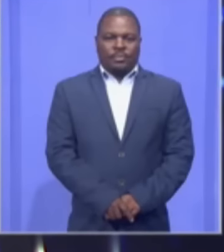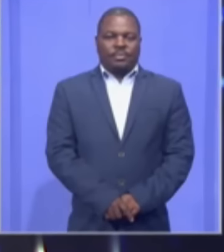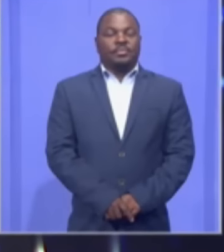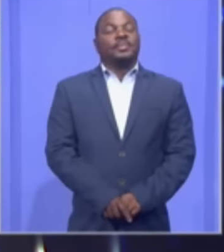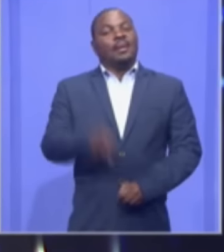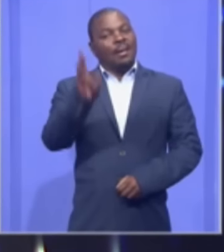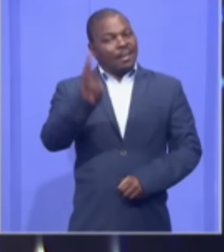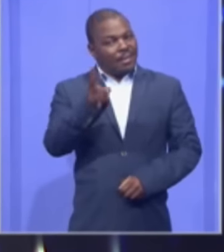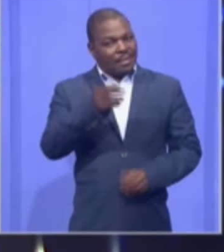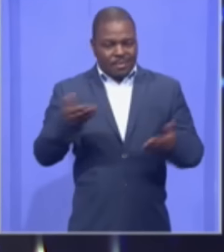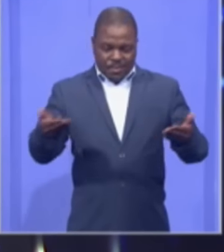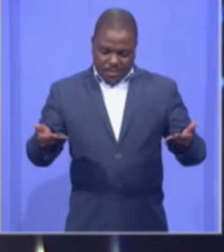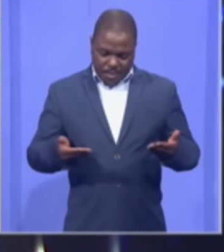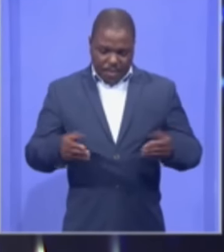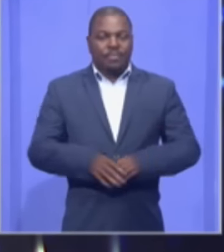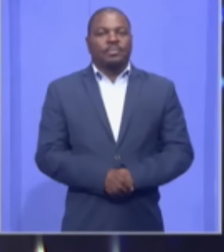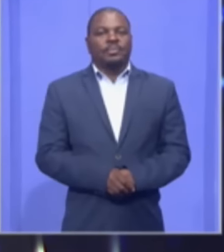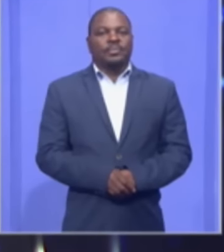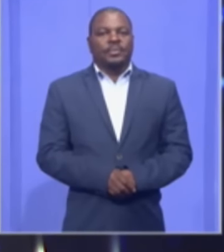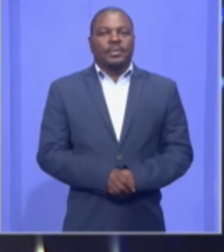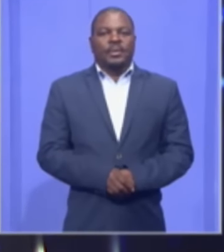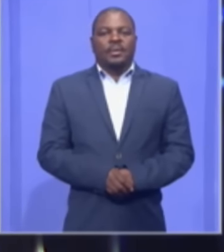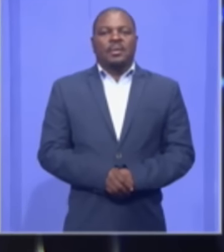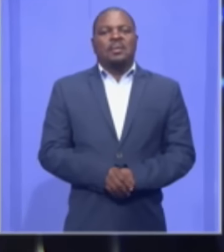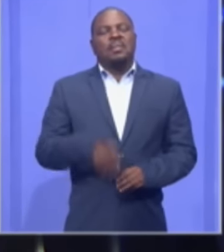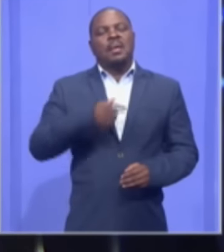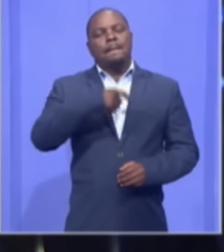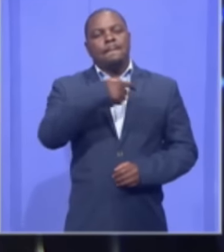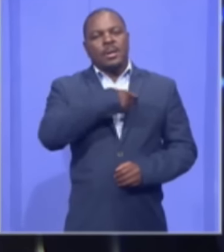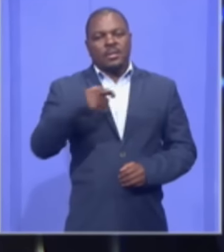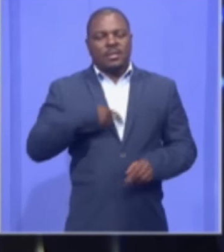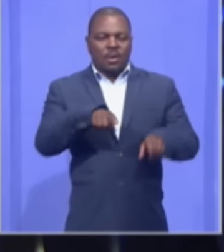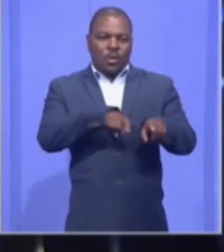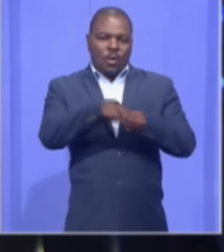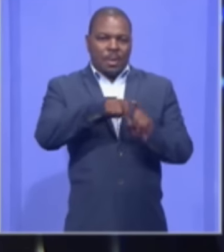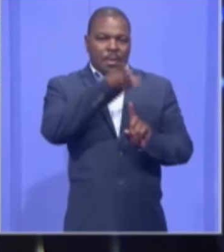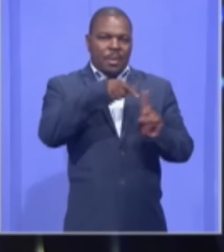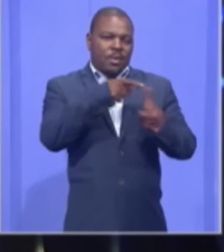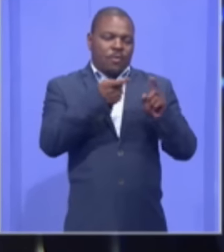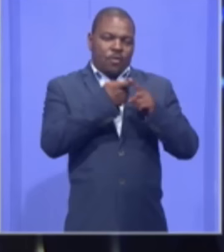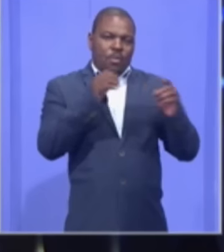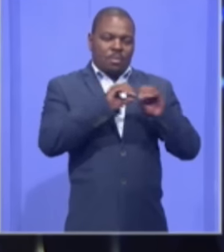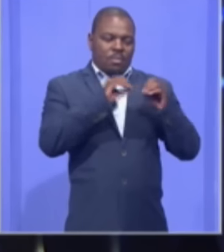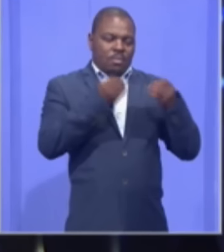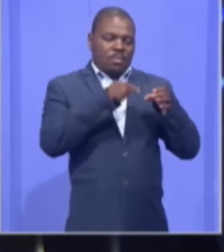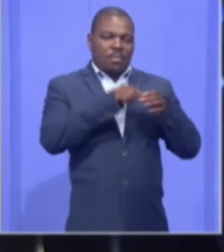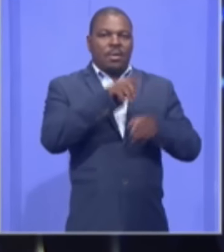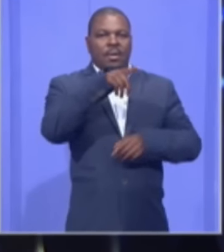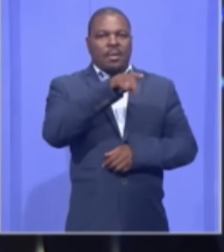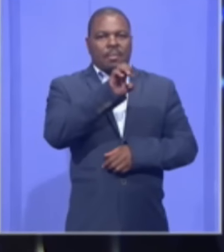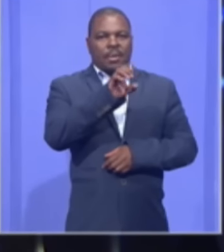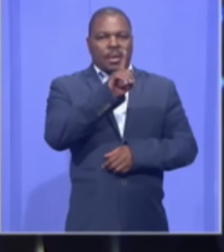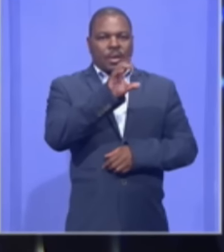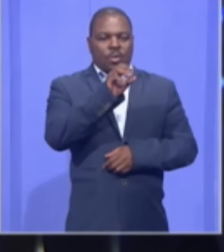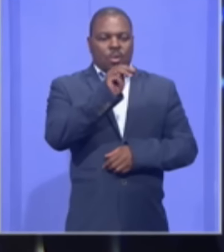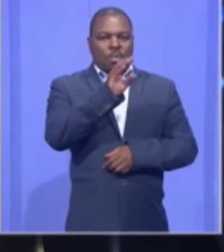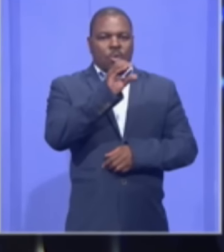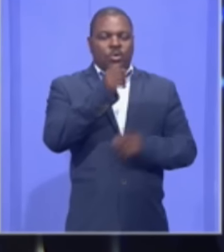Mui re boetse re o amohela. Nkgetheng wa bopresidente wa mokga wa Pedomos naheng ya